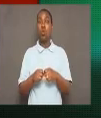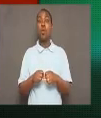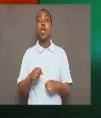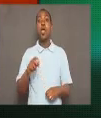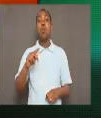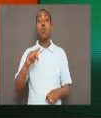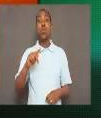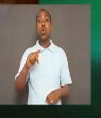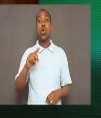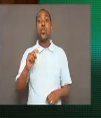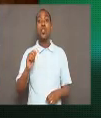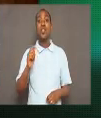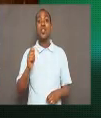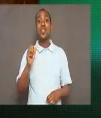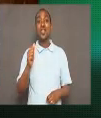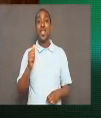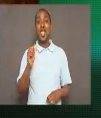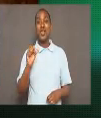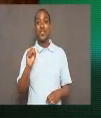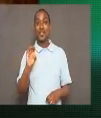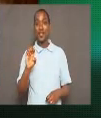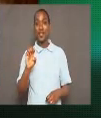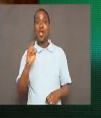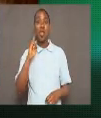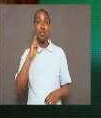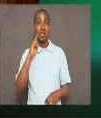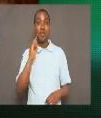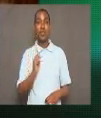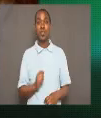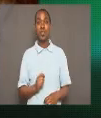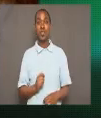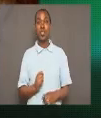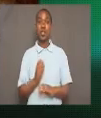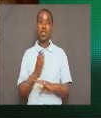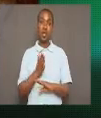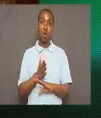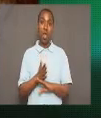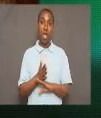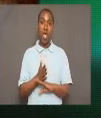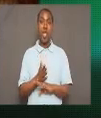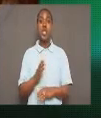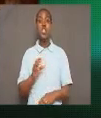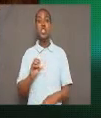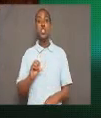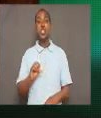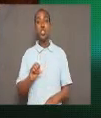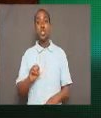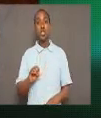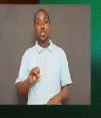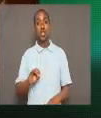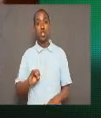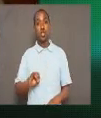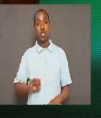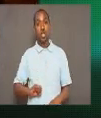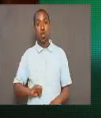protease enzymes. As well, the stomach muscles contract